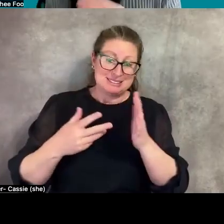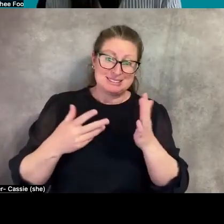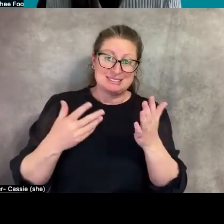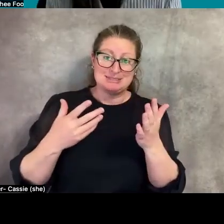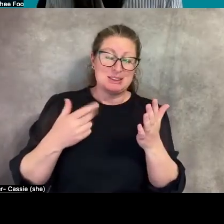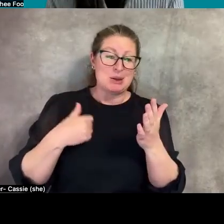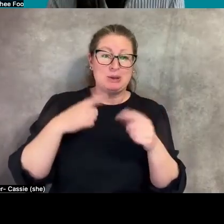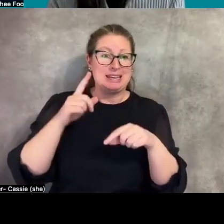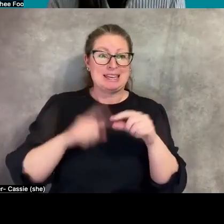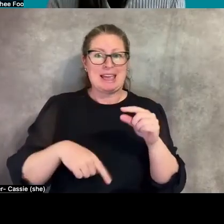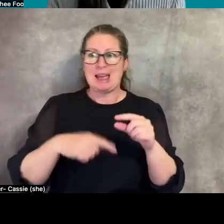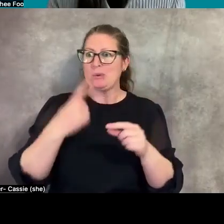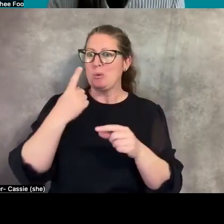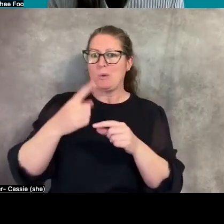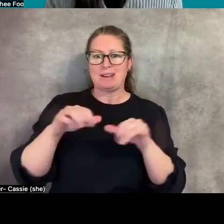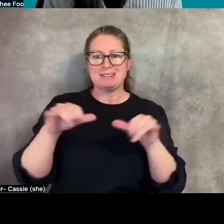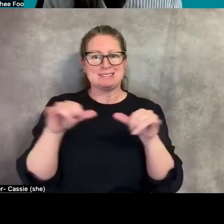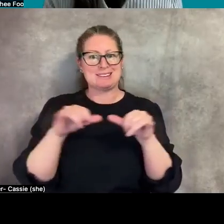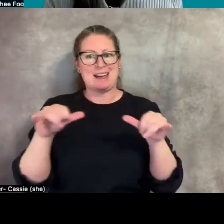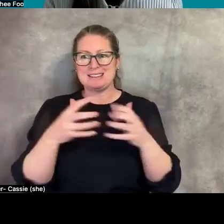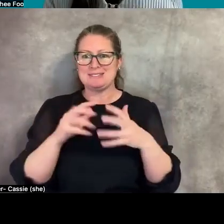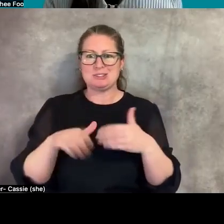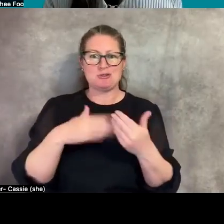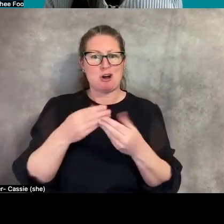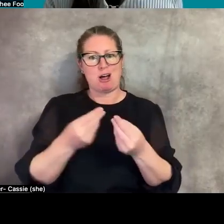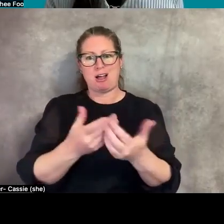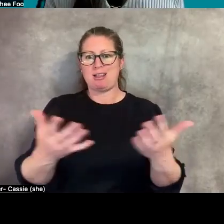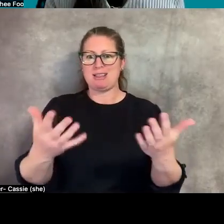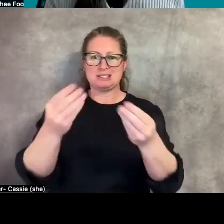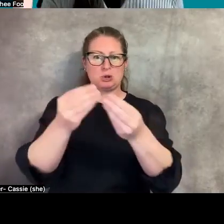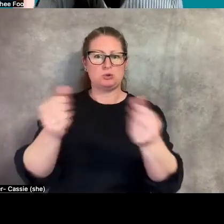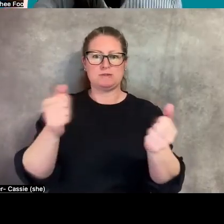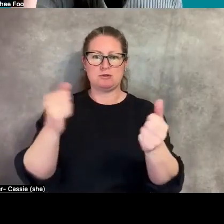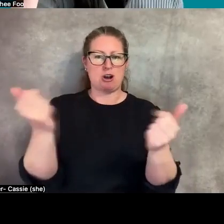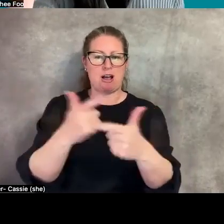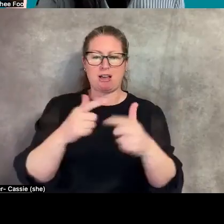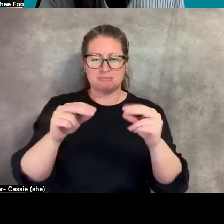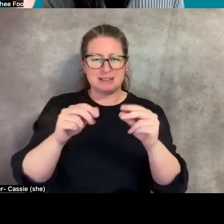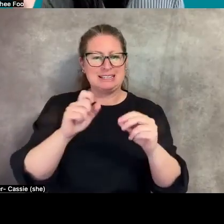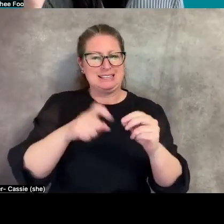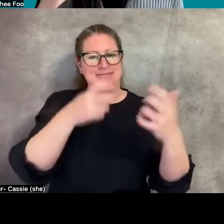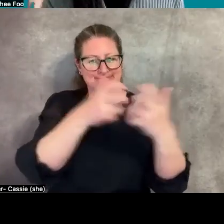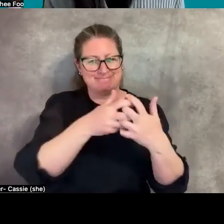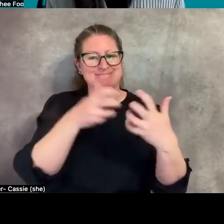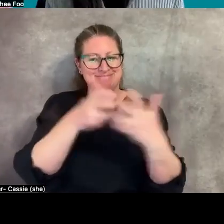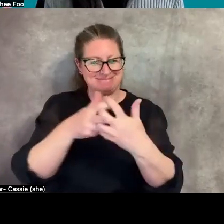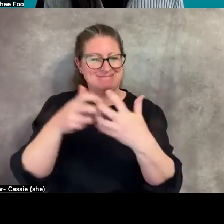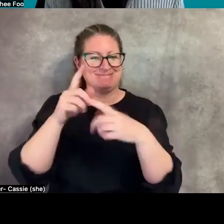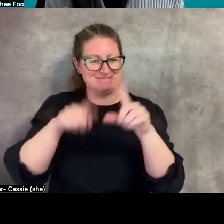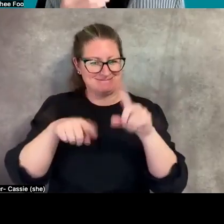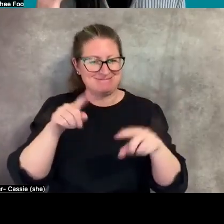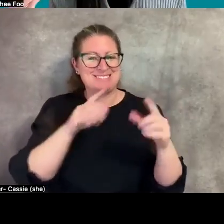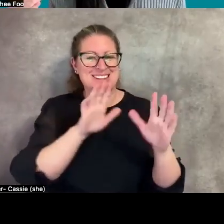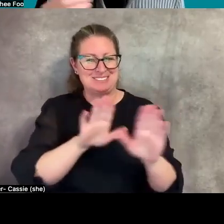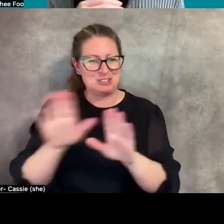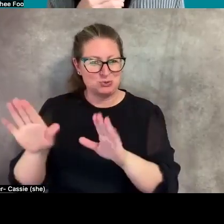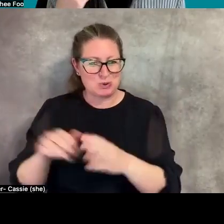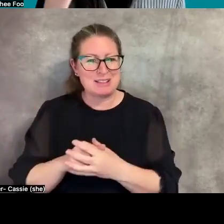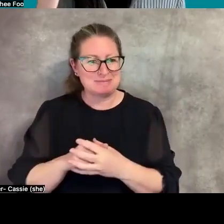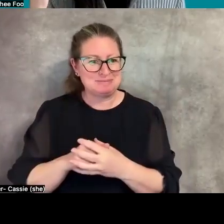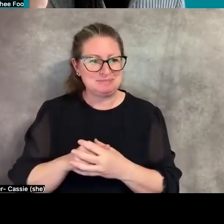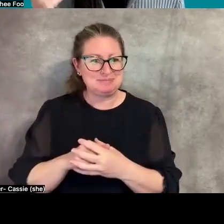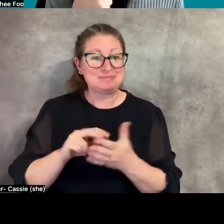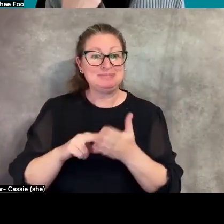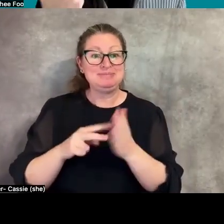a one-size-fits-all approach. So at the top, 6 clinics are fully ready. They are